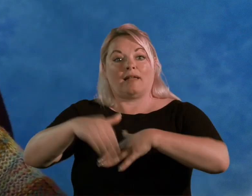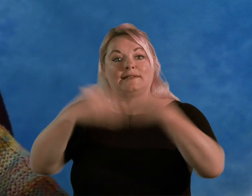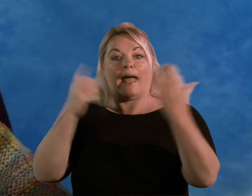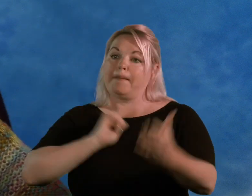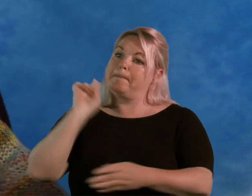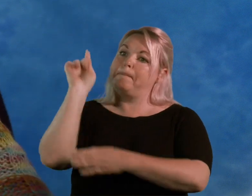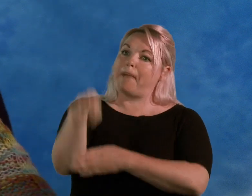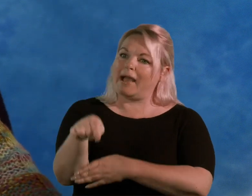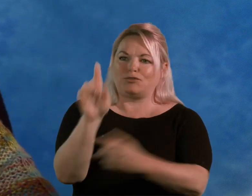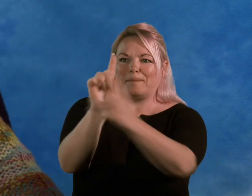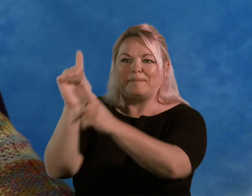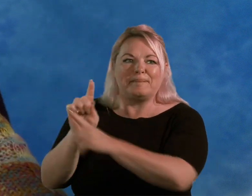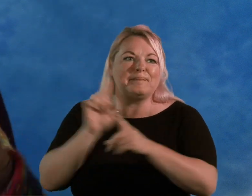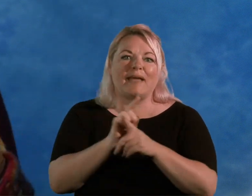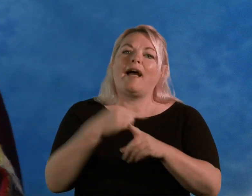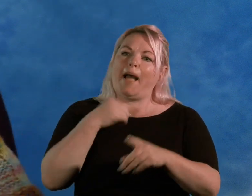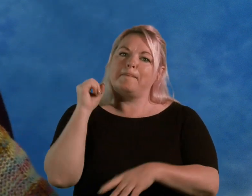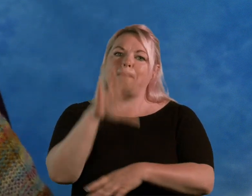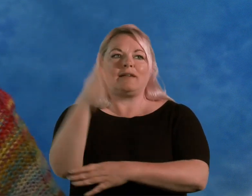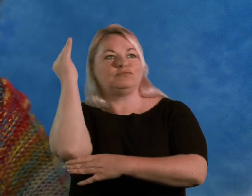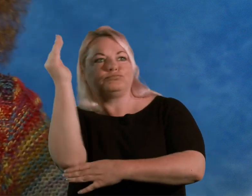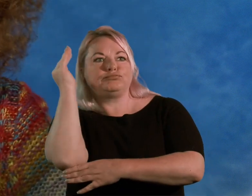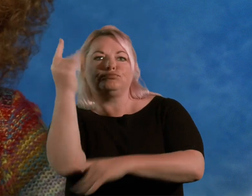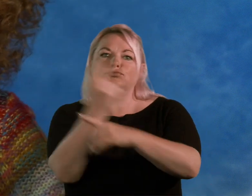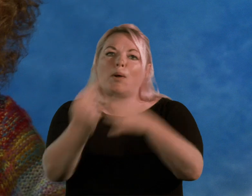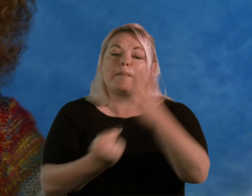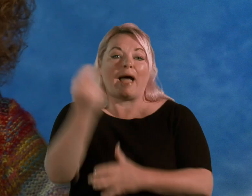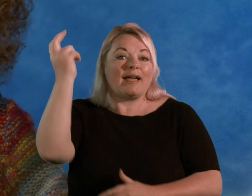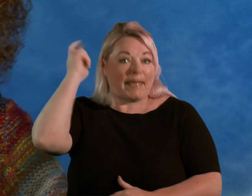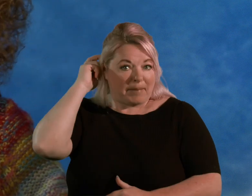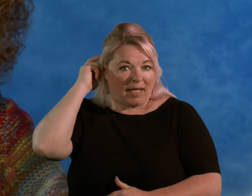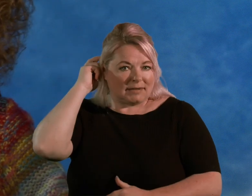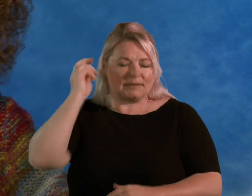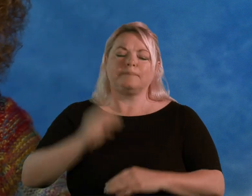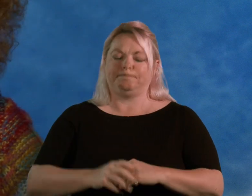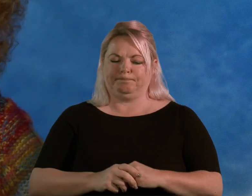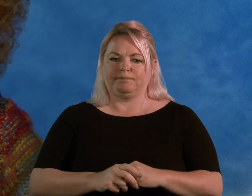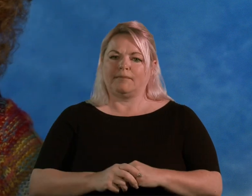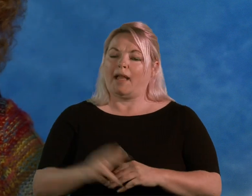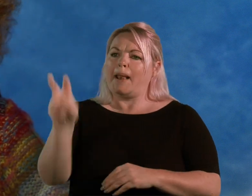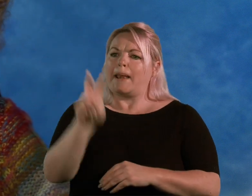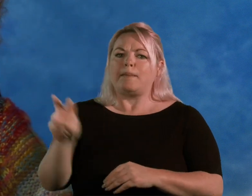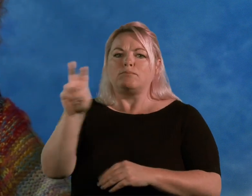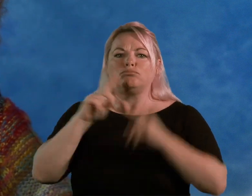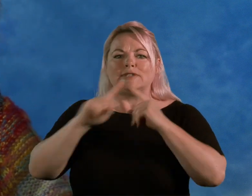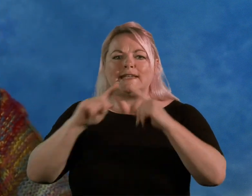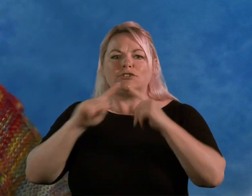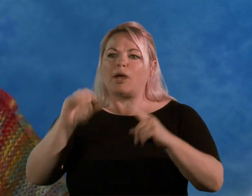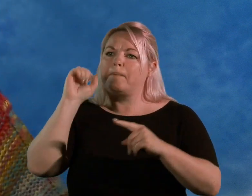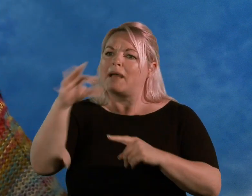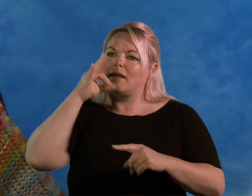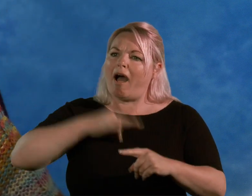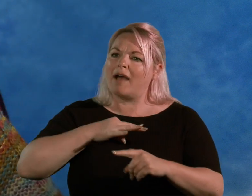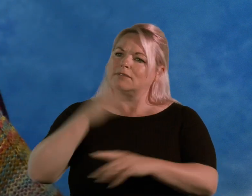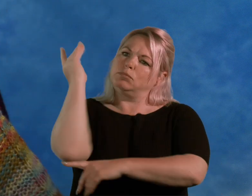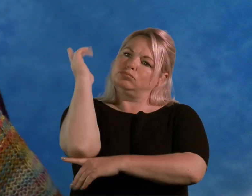day to see everybody and give them a little talk about the cochlear implant, and the lip reading teacher asked me